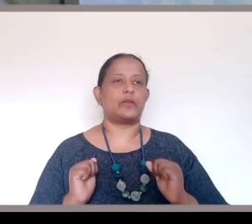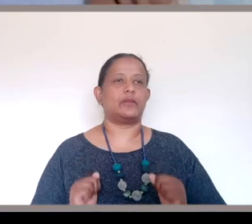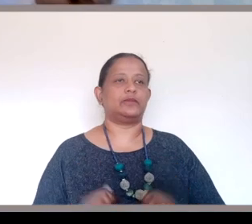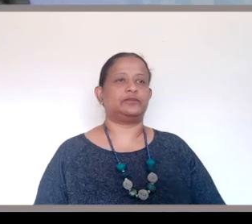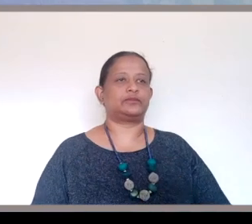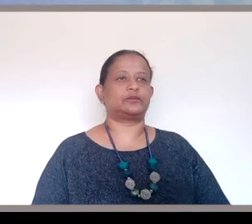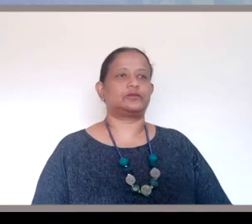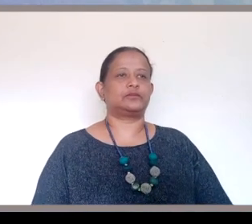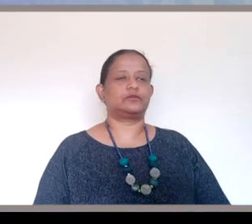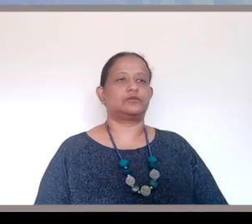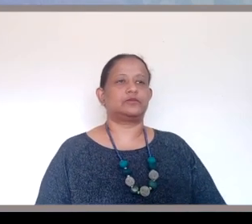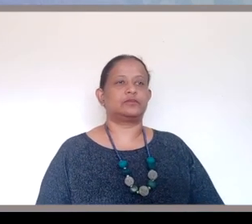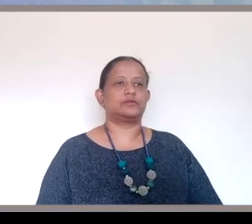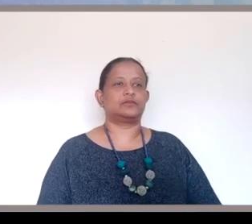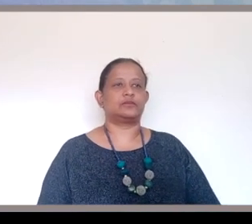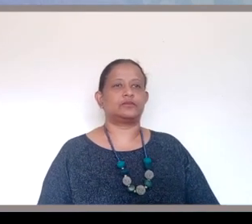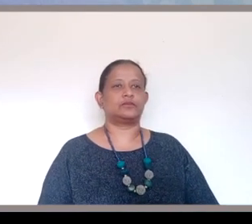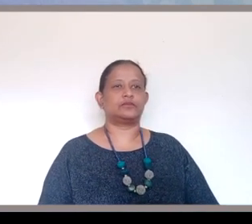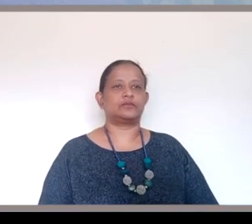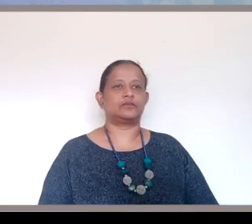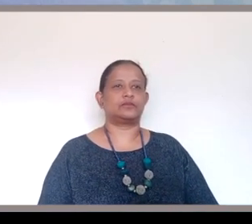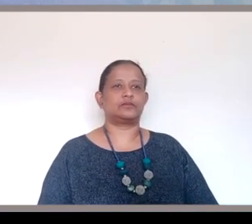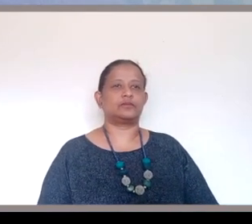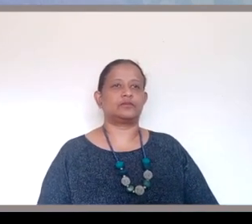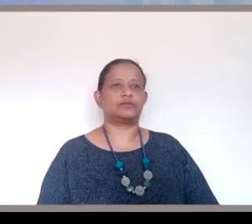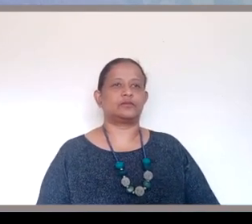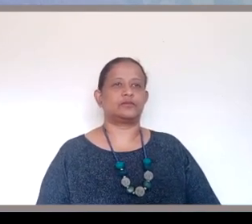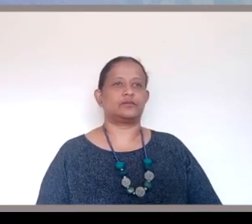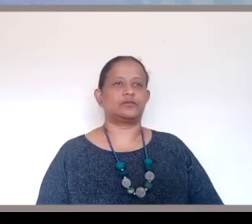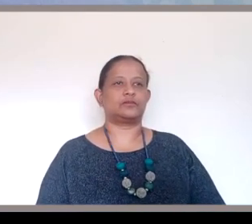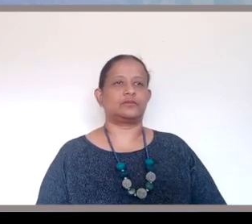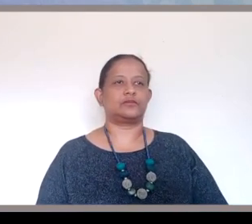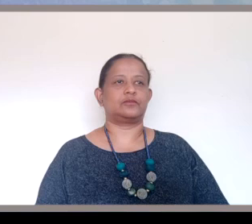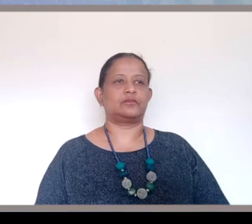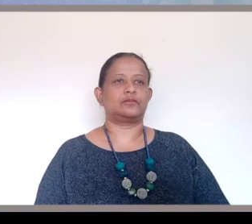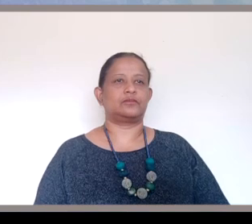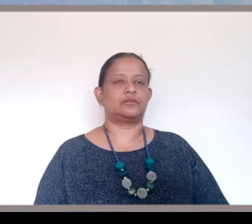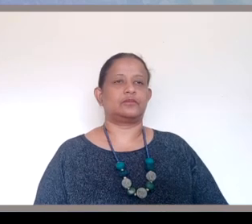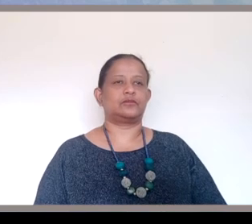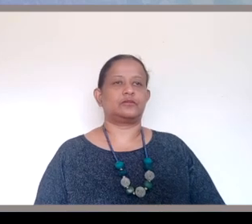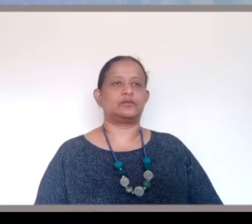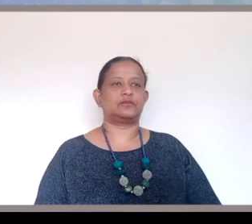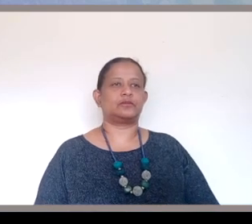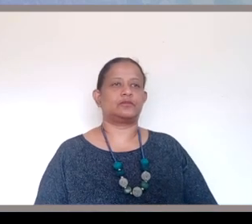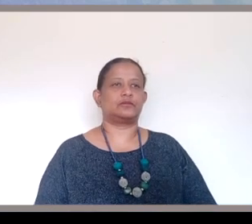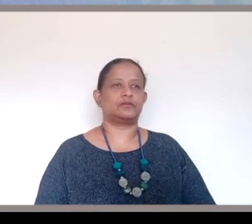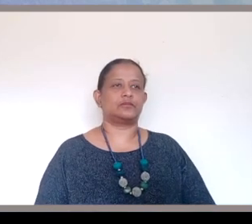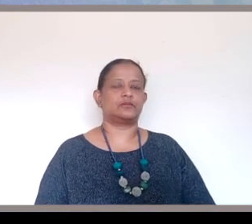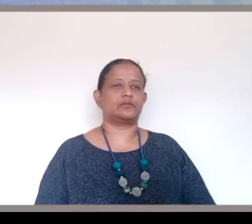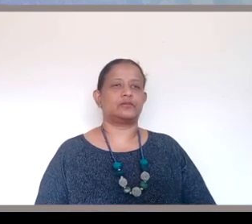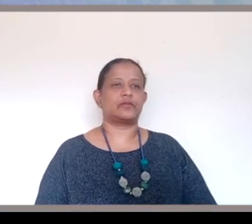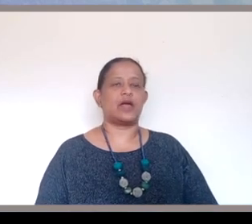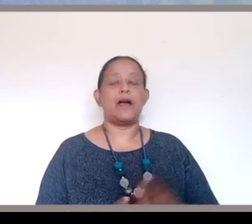the resurrection of Christ, he became a believer and a follower. It is a very short book. At the end of the